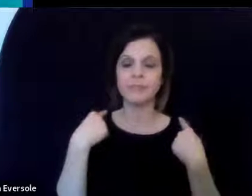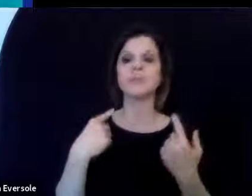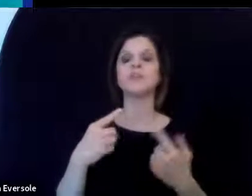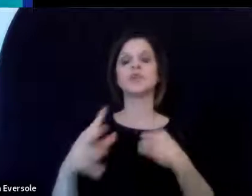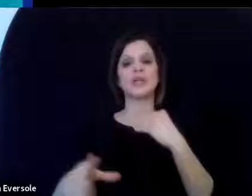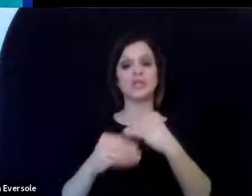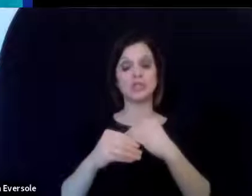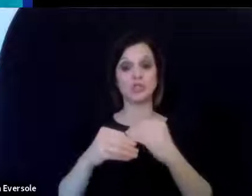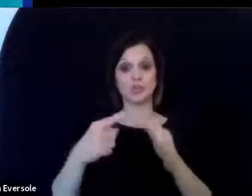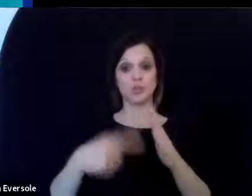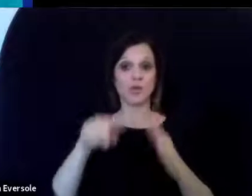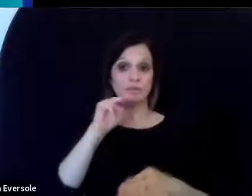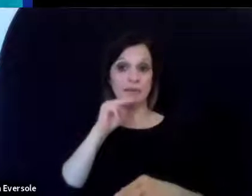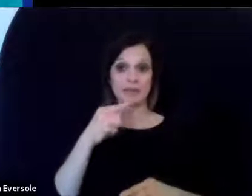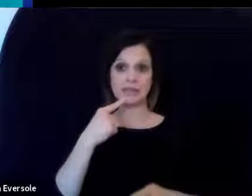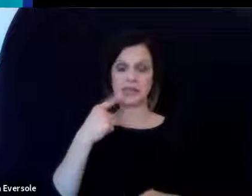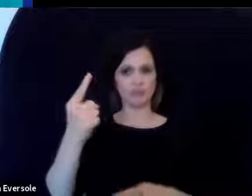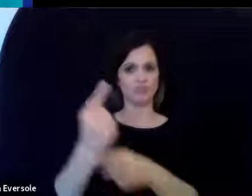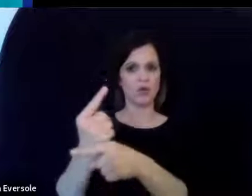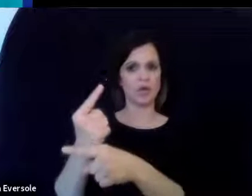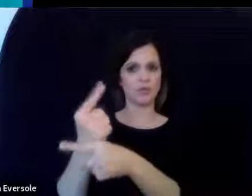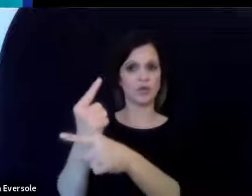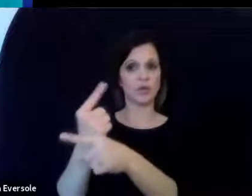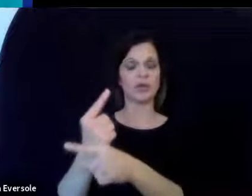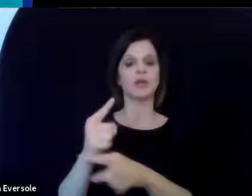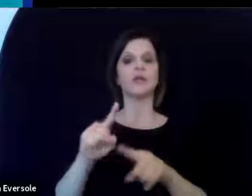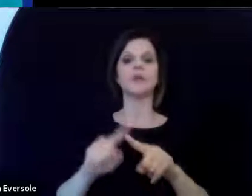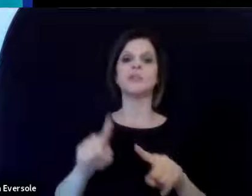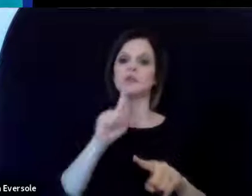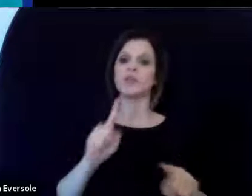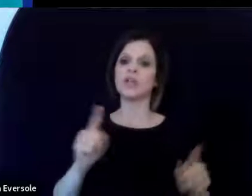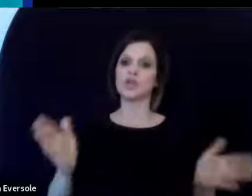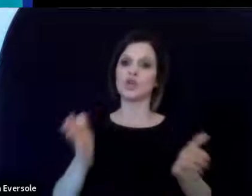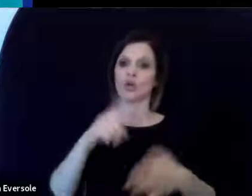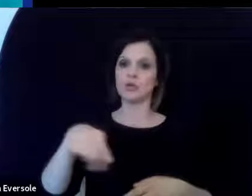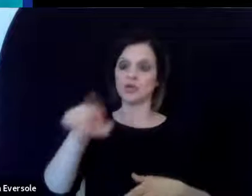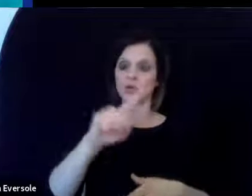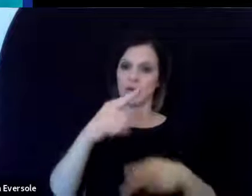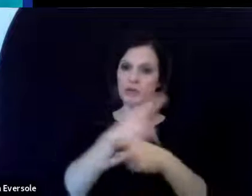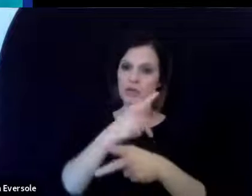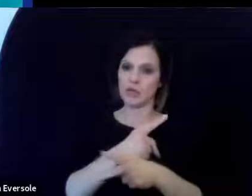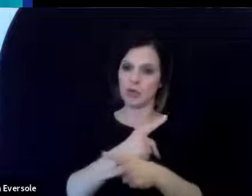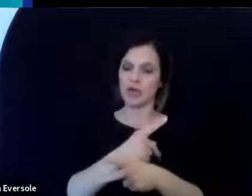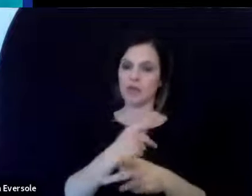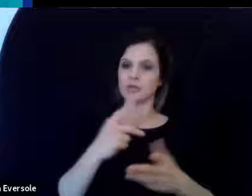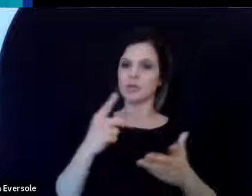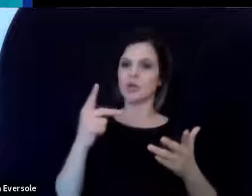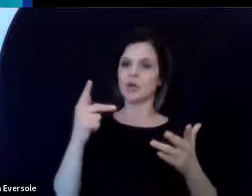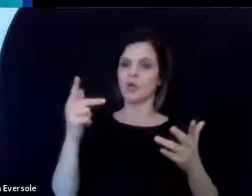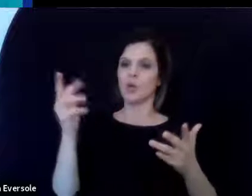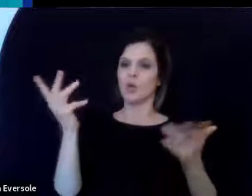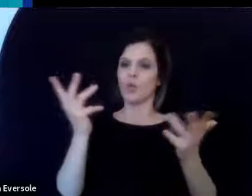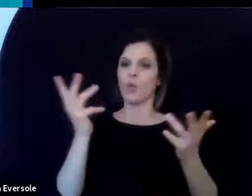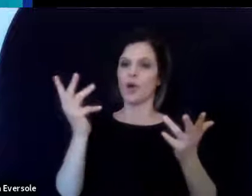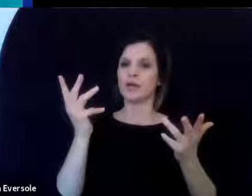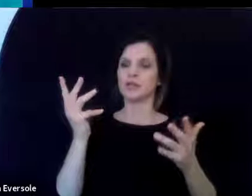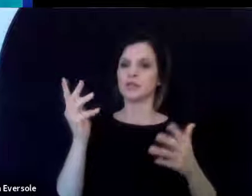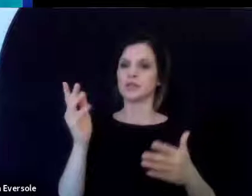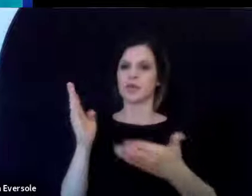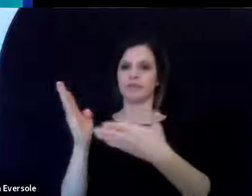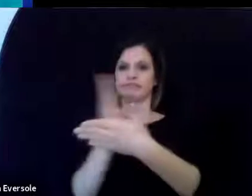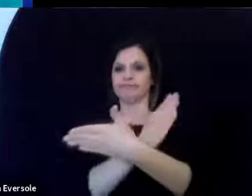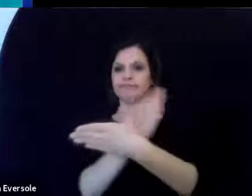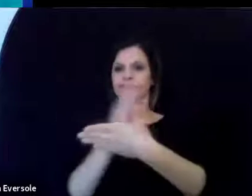are spot on, we're also, encouraging you to find out about what's the hertz range, high to